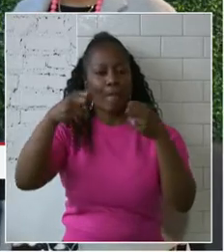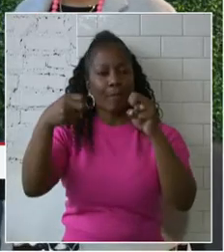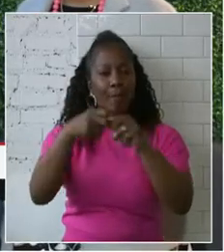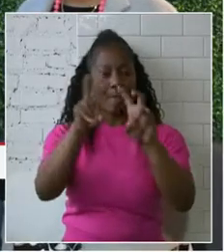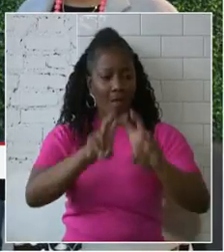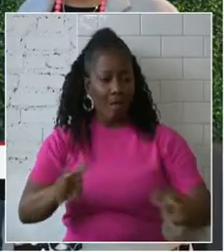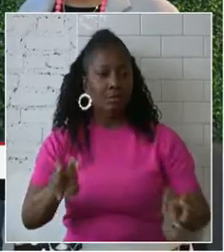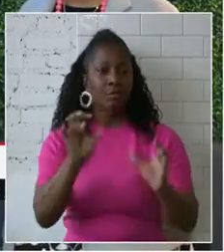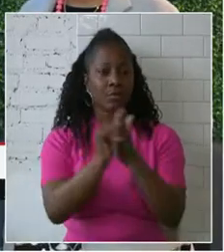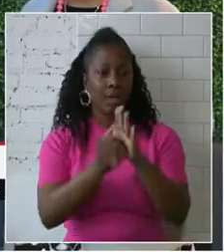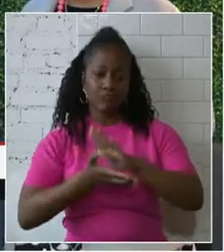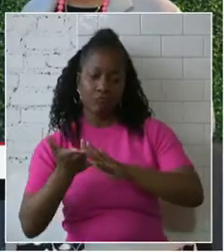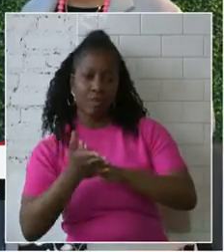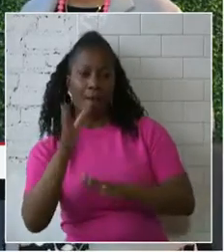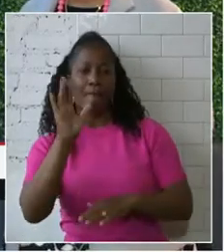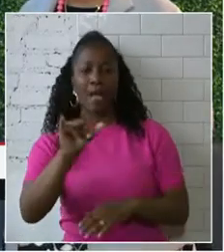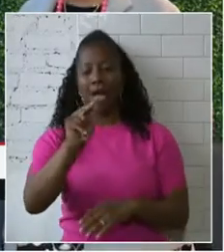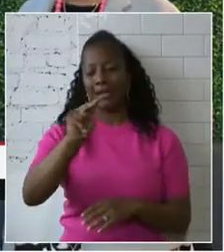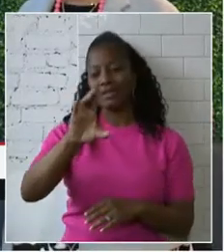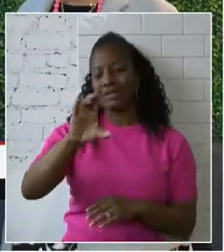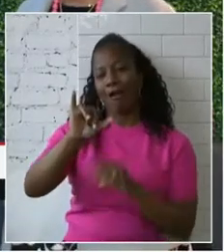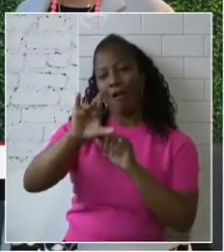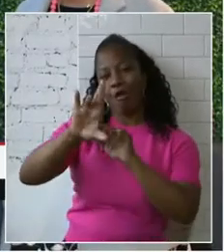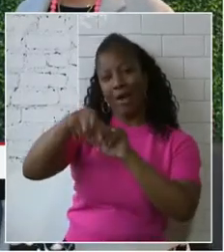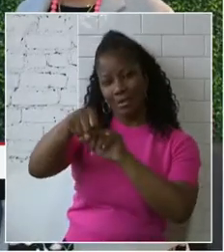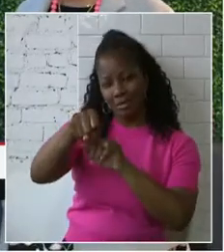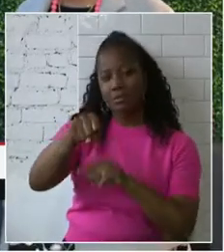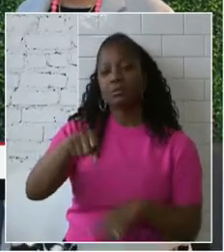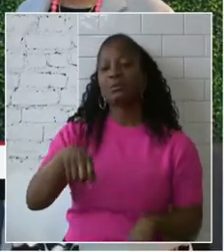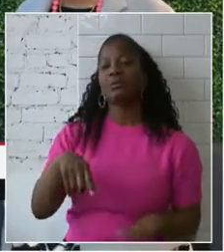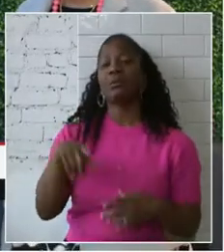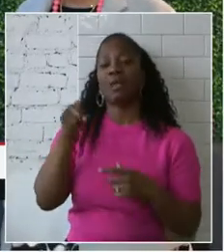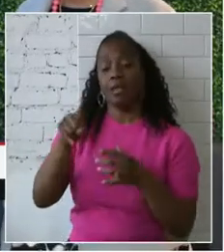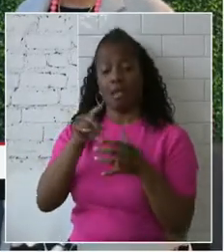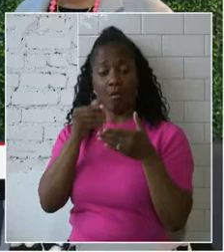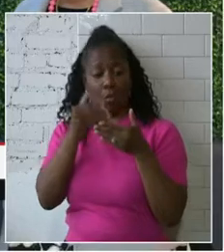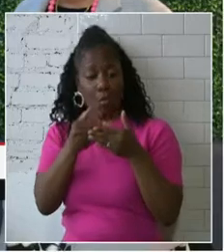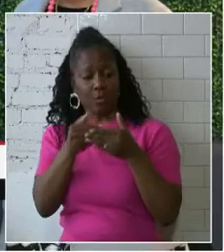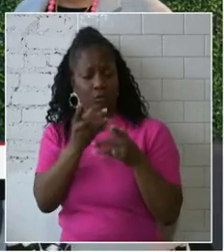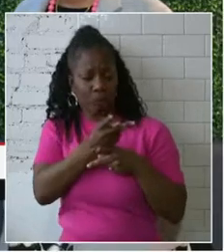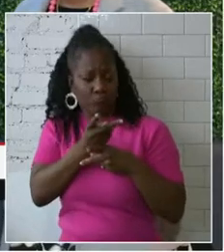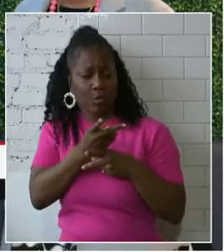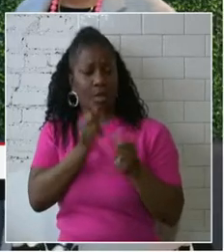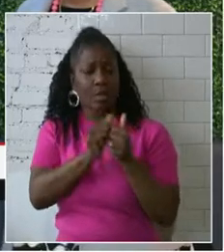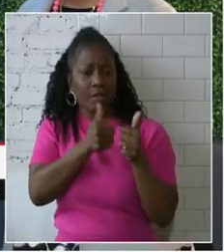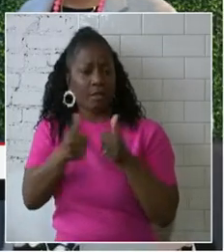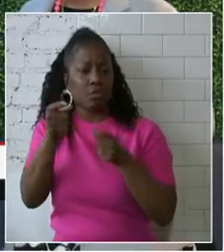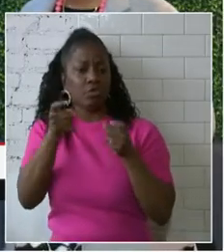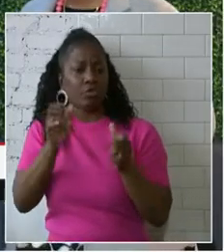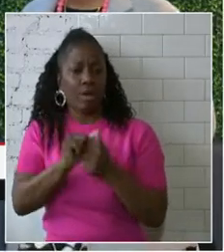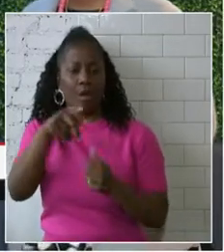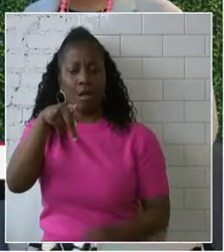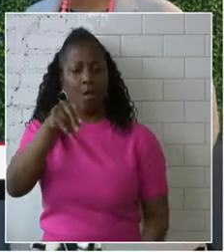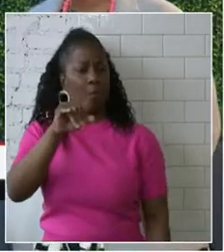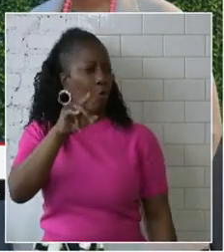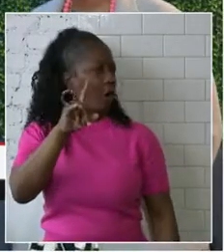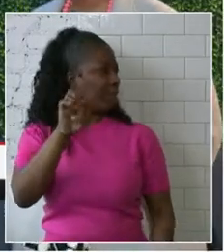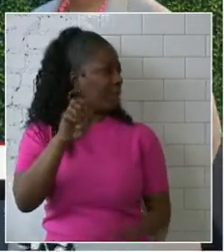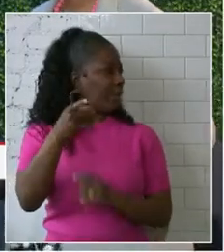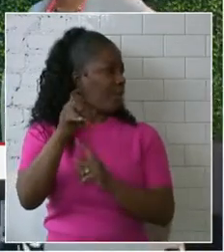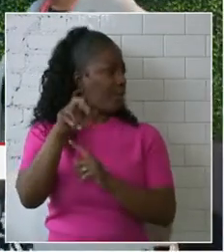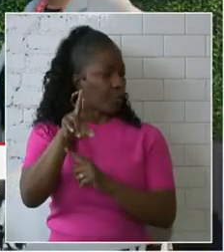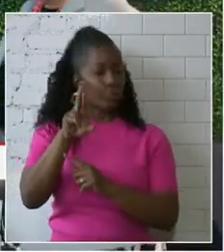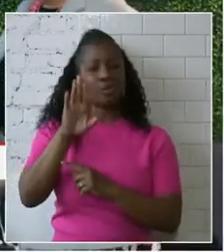National Institute for Criminal Justice Reform in close coordination under the leadership of Director Harley Harper's Office of Gun